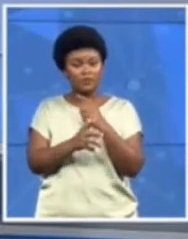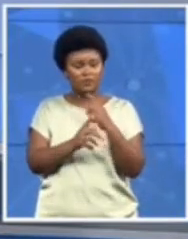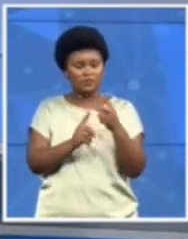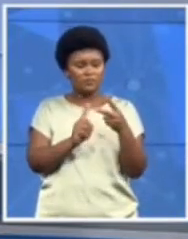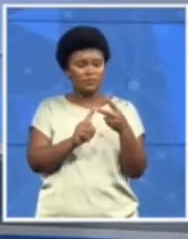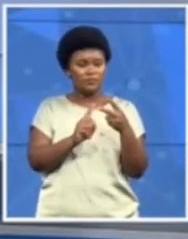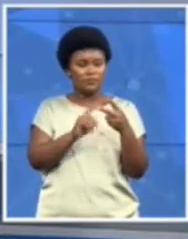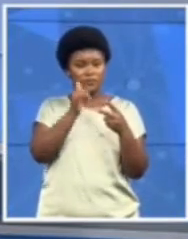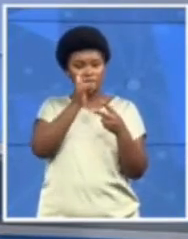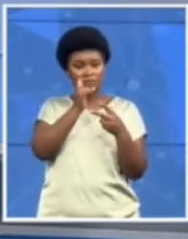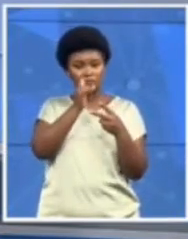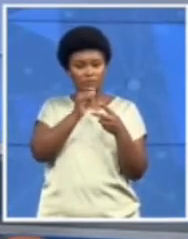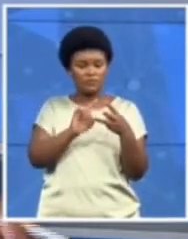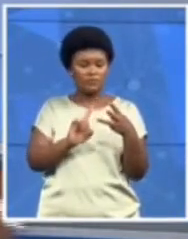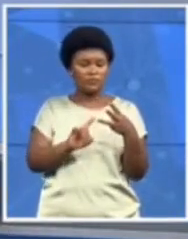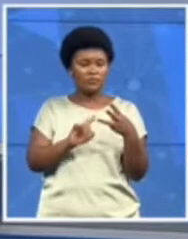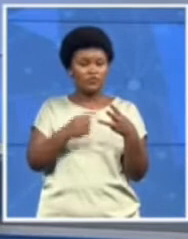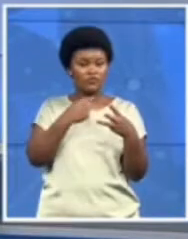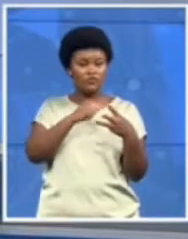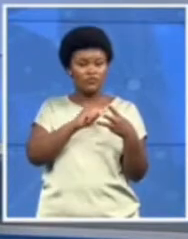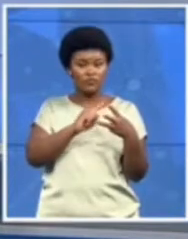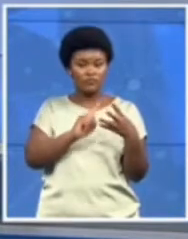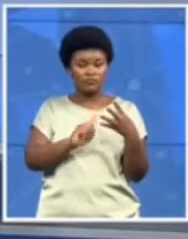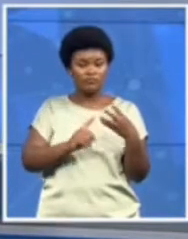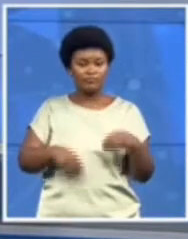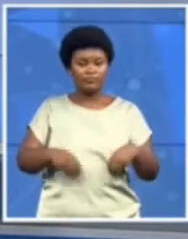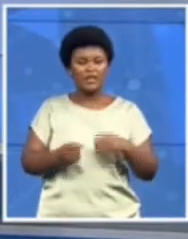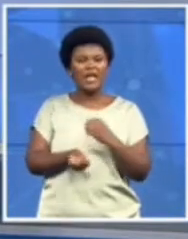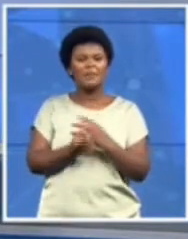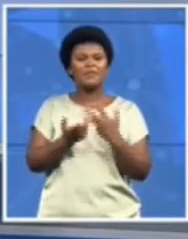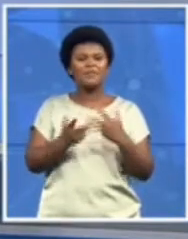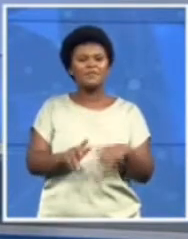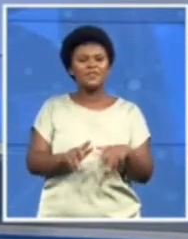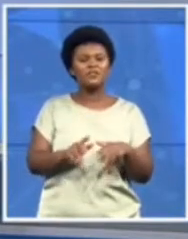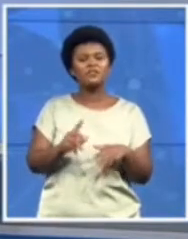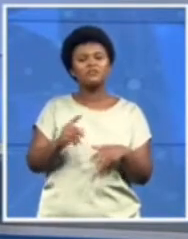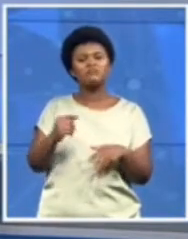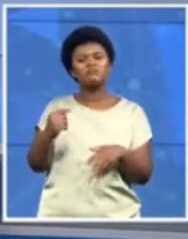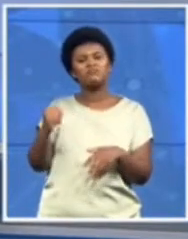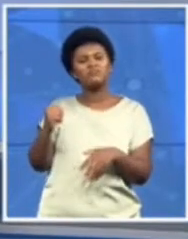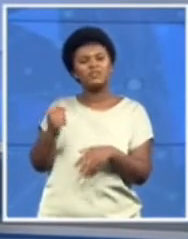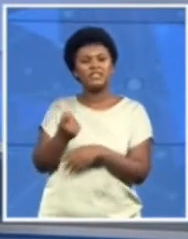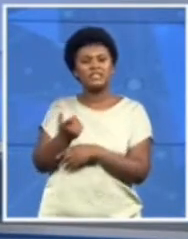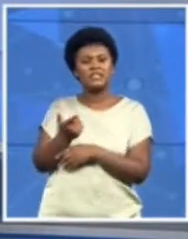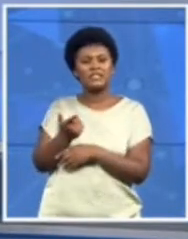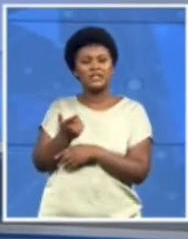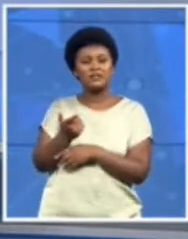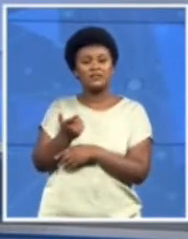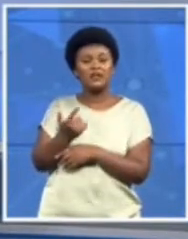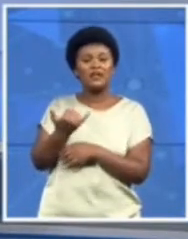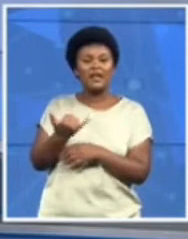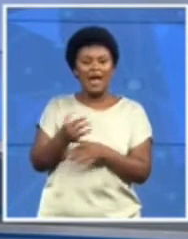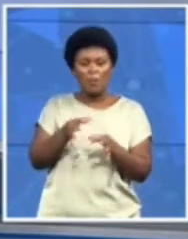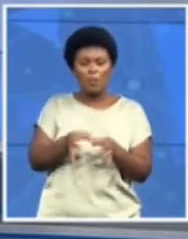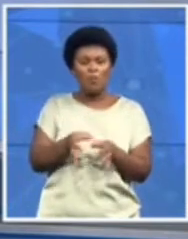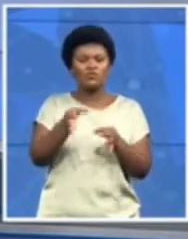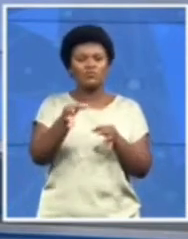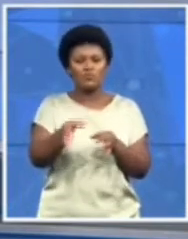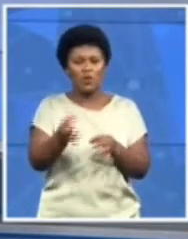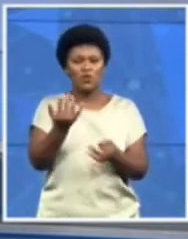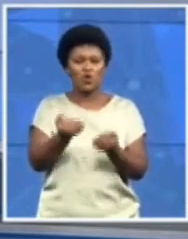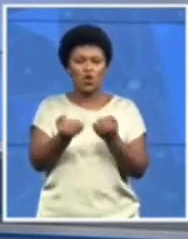the parliament this weekend, and the case has been postponed, but we will get further